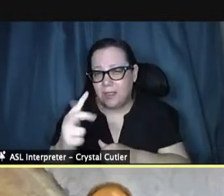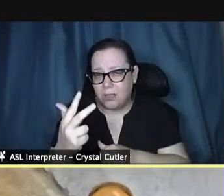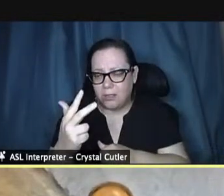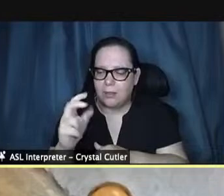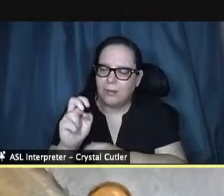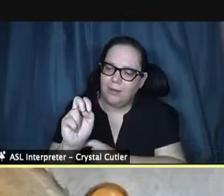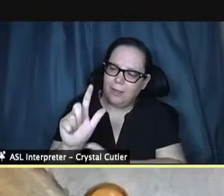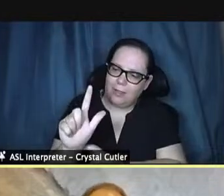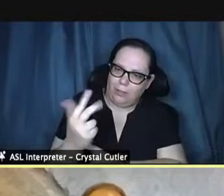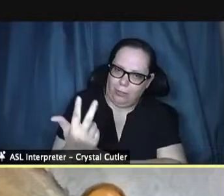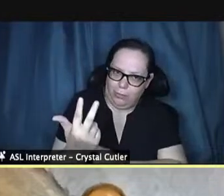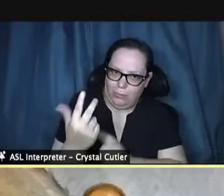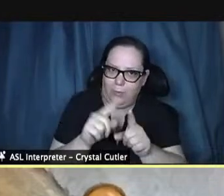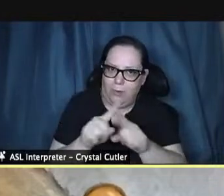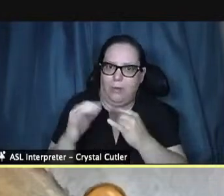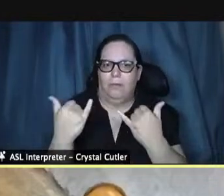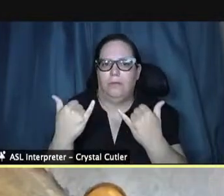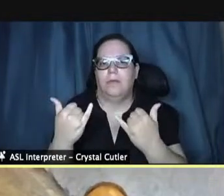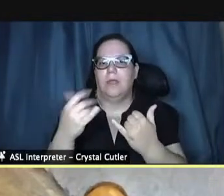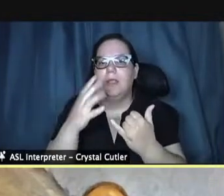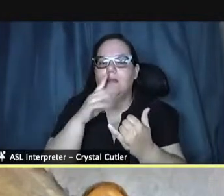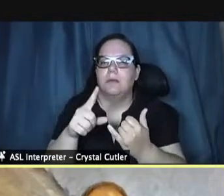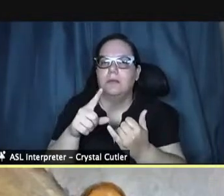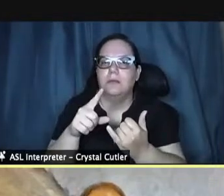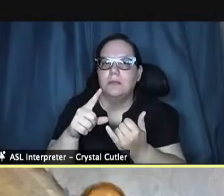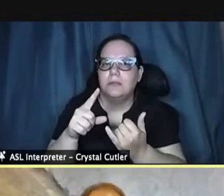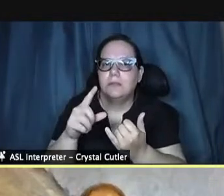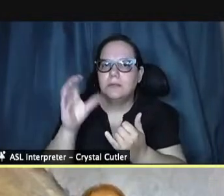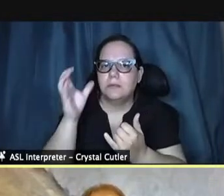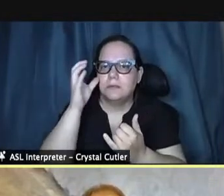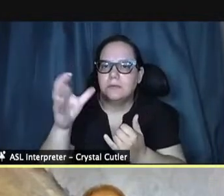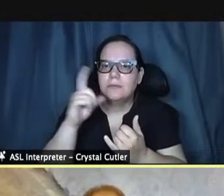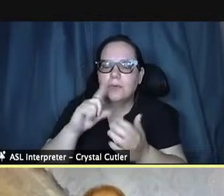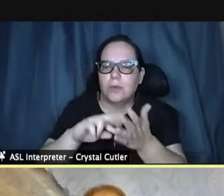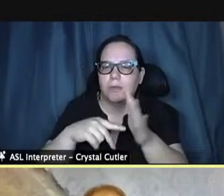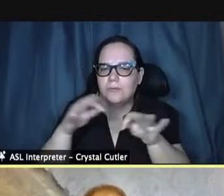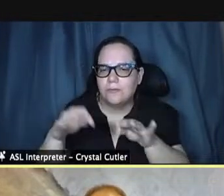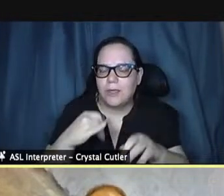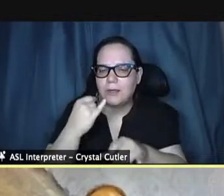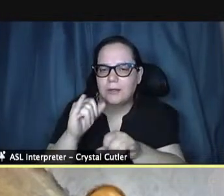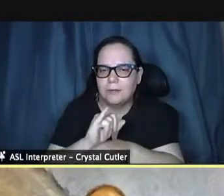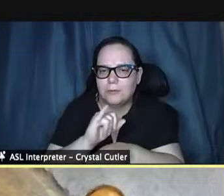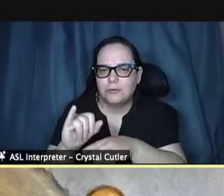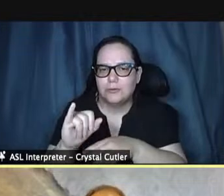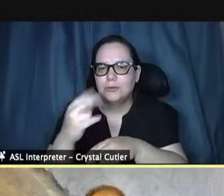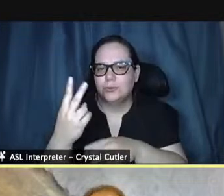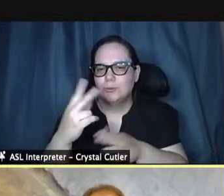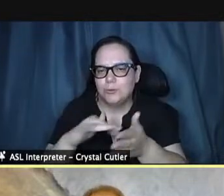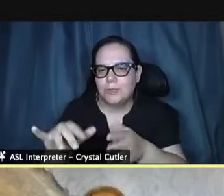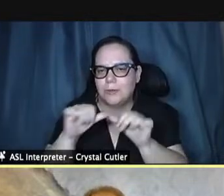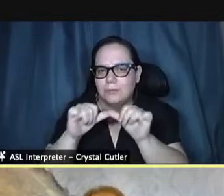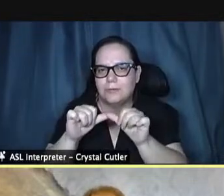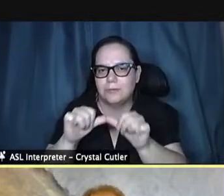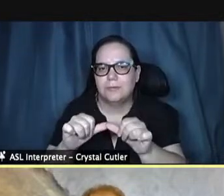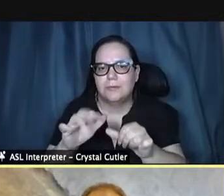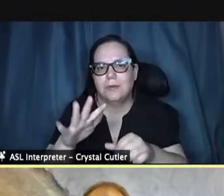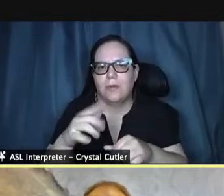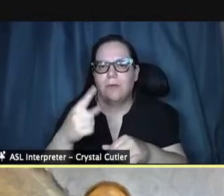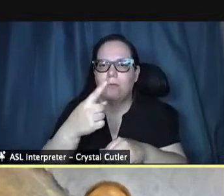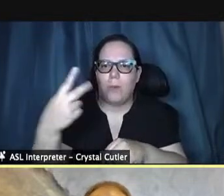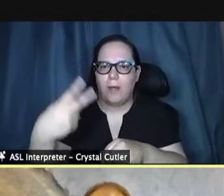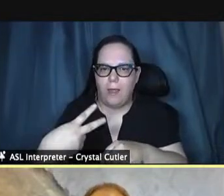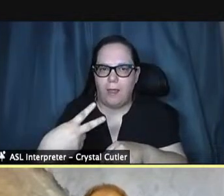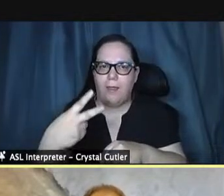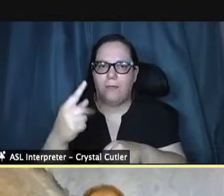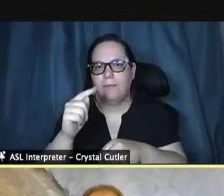paper concept that we're defining with industry. 2 studies are ongoing. It's a kind of 1.5-ton